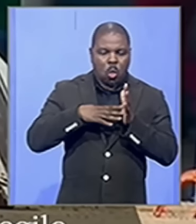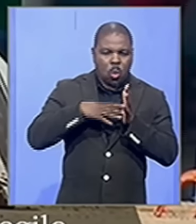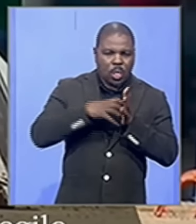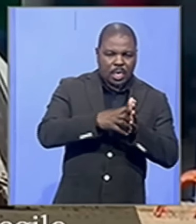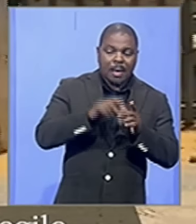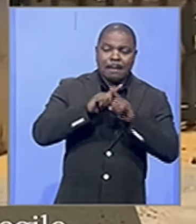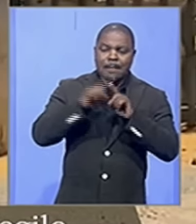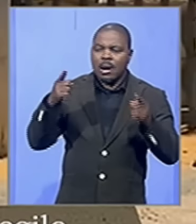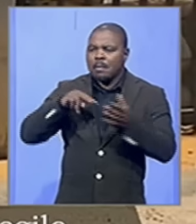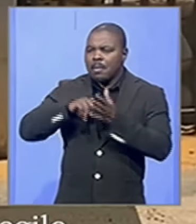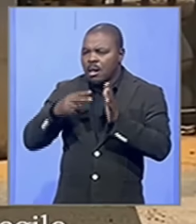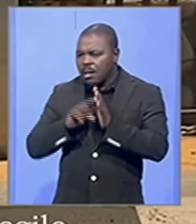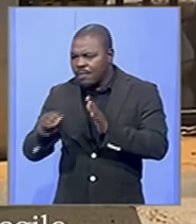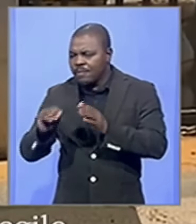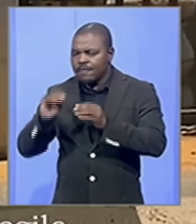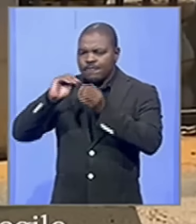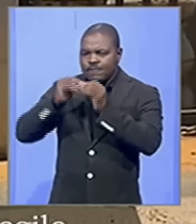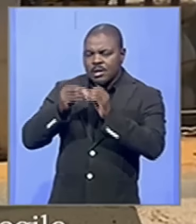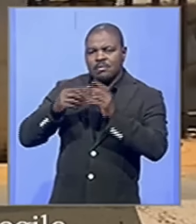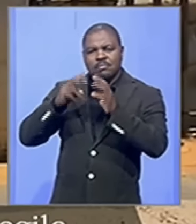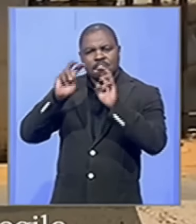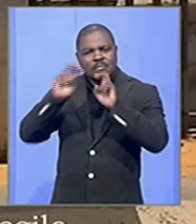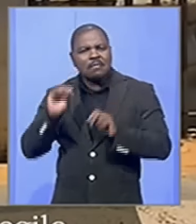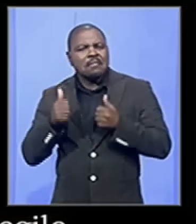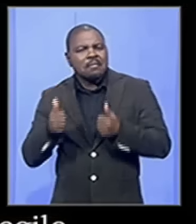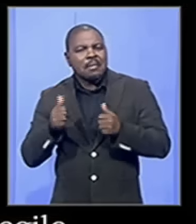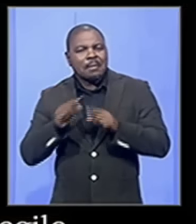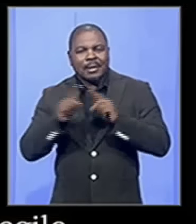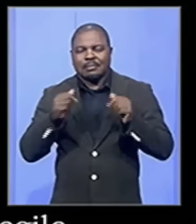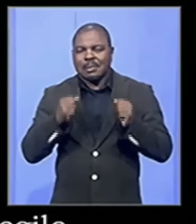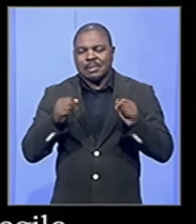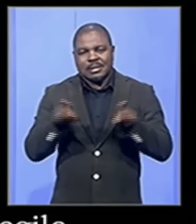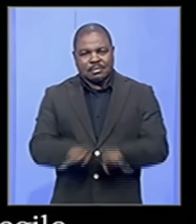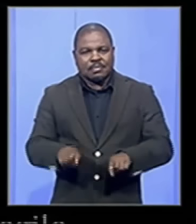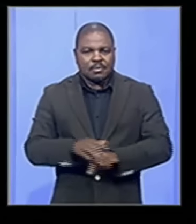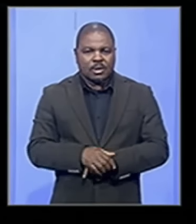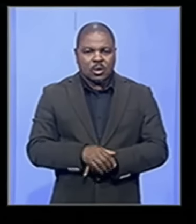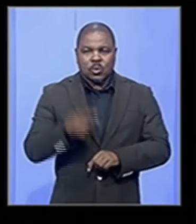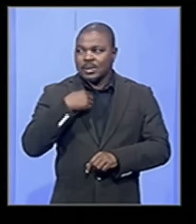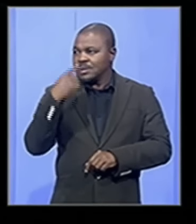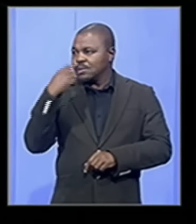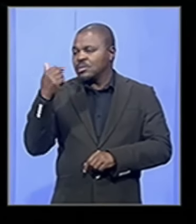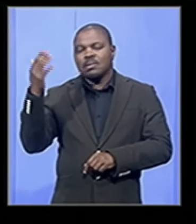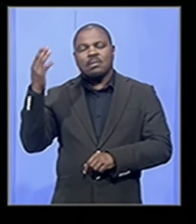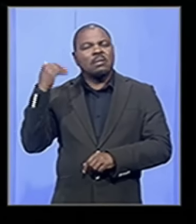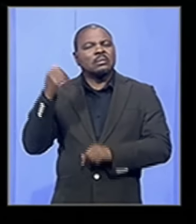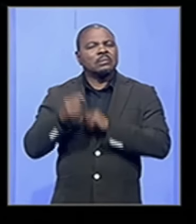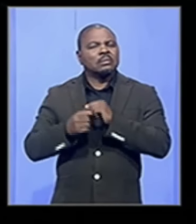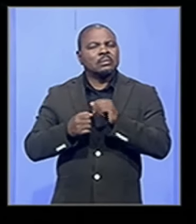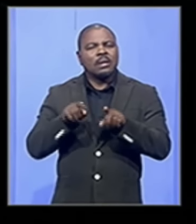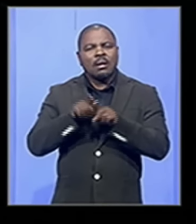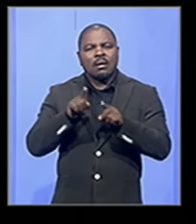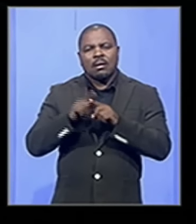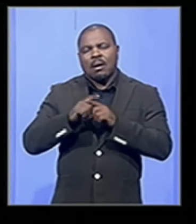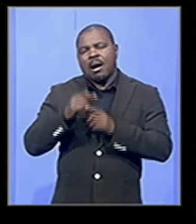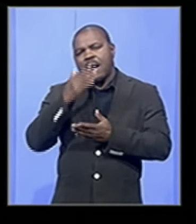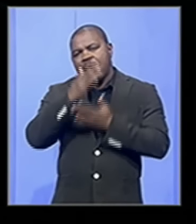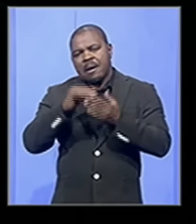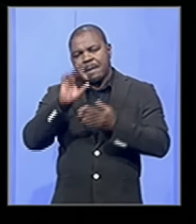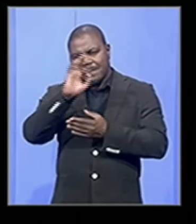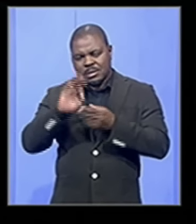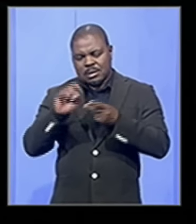ka go seshwa ya motlakase. We've seen for the last 3-4 quarters unemployment rising by nearly 1% or half a percent each quarter. We're now